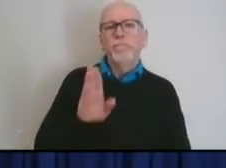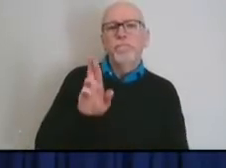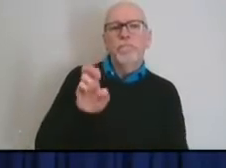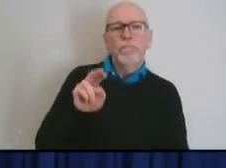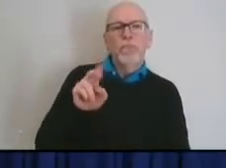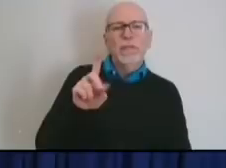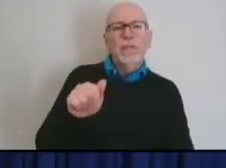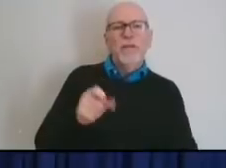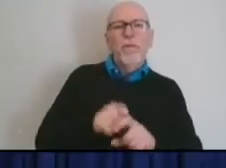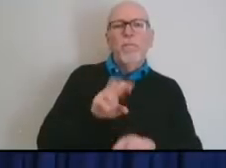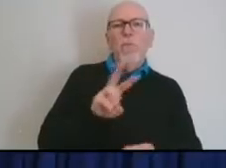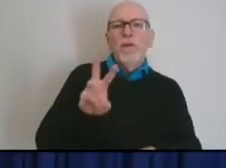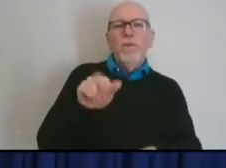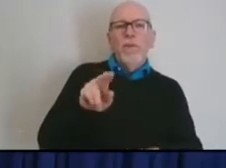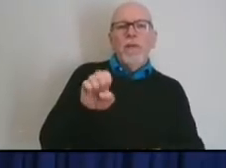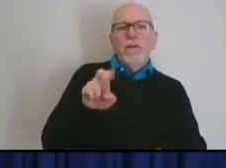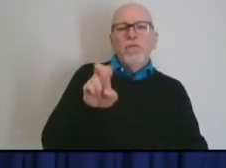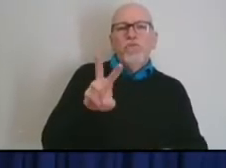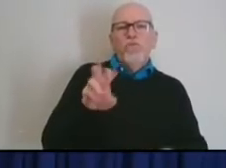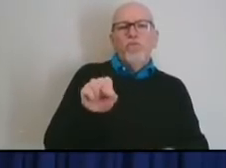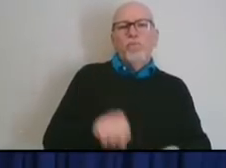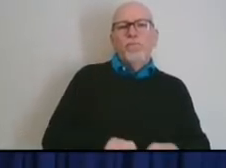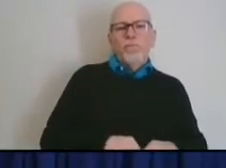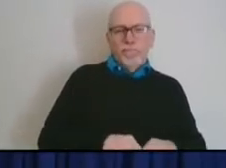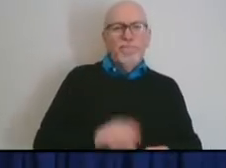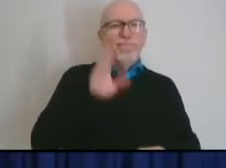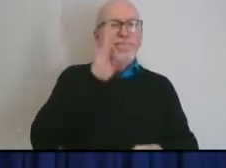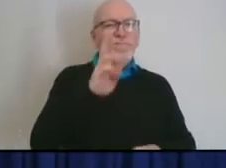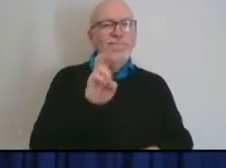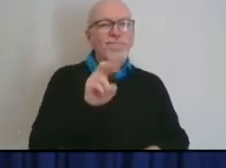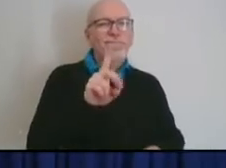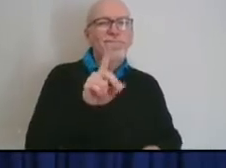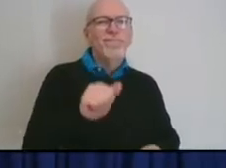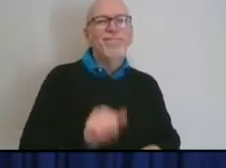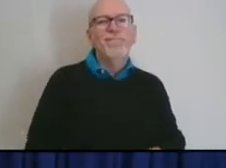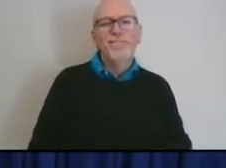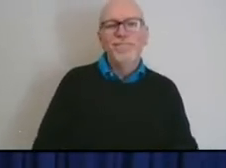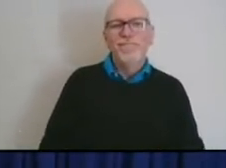Western Wayne News. Good afternoon, Brenda.